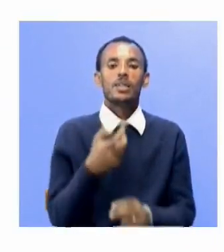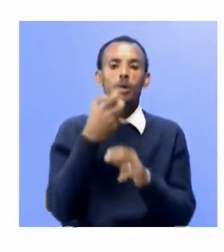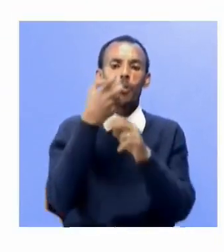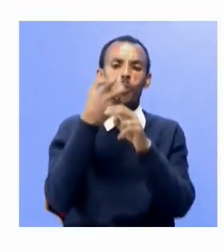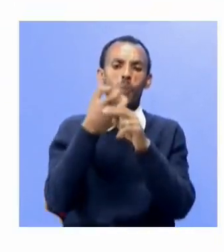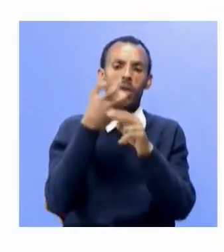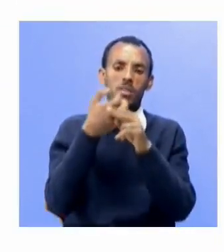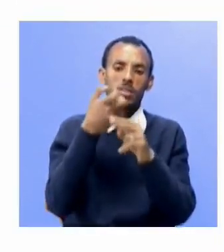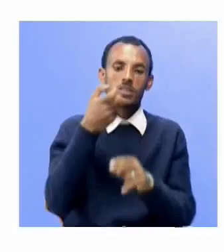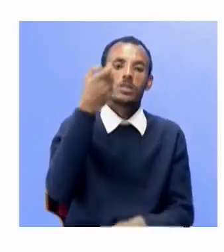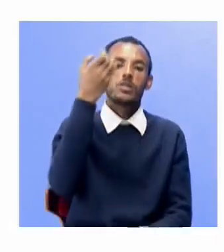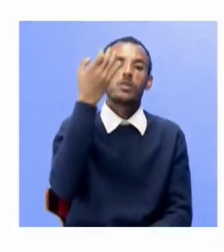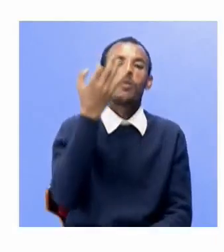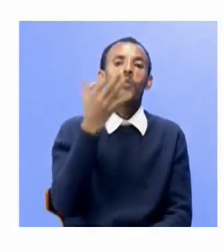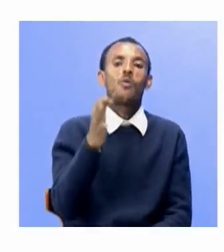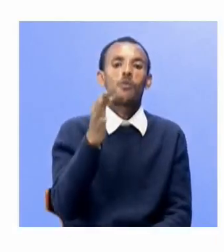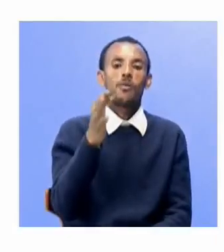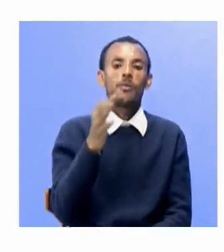of